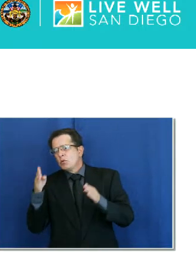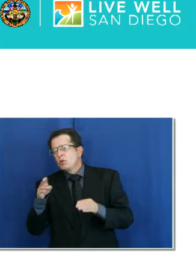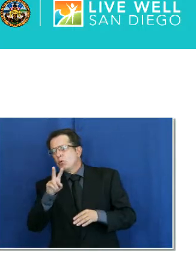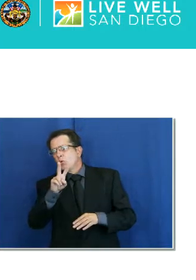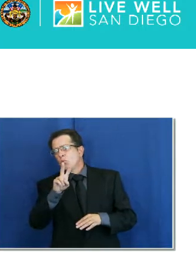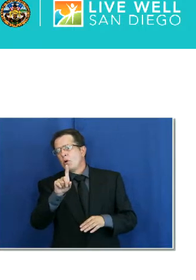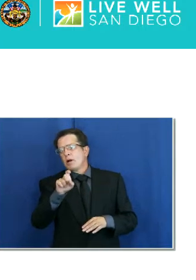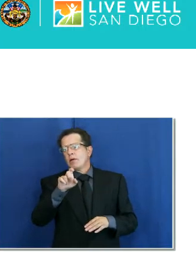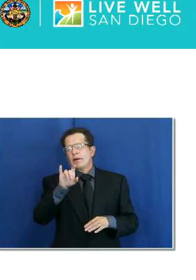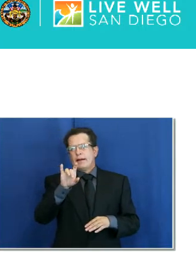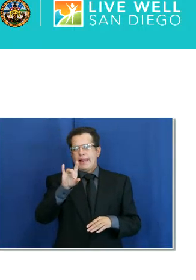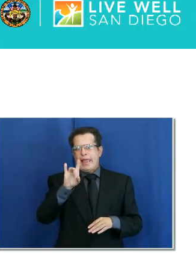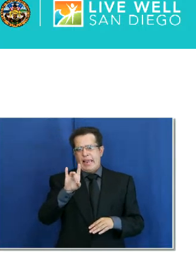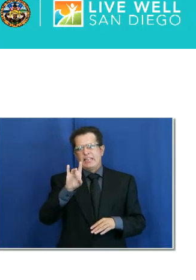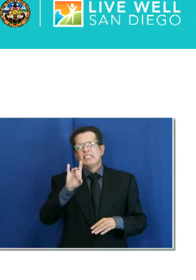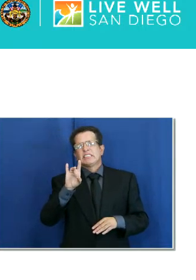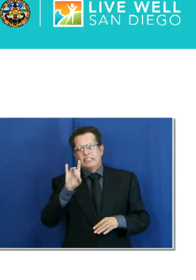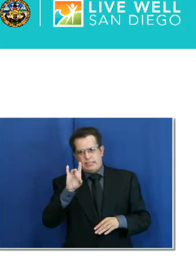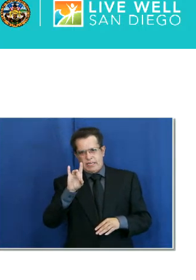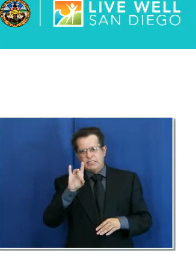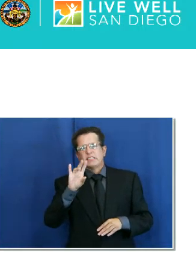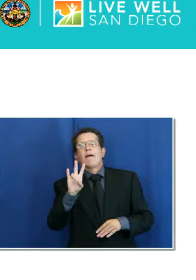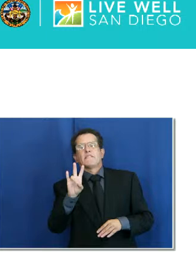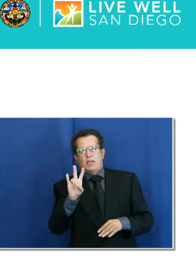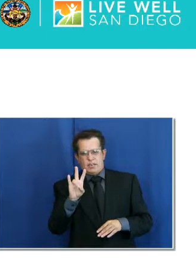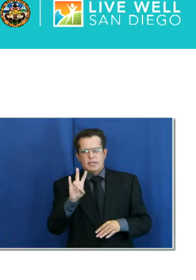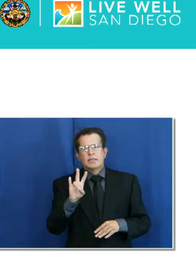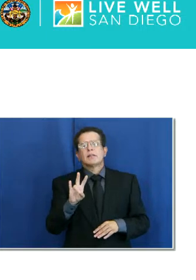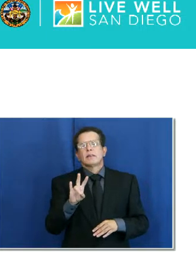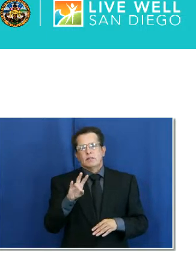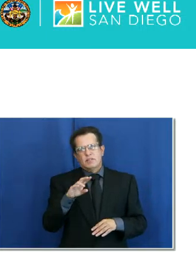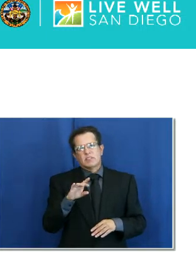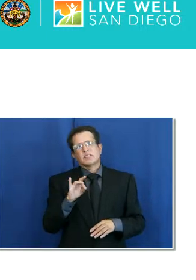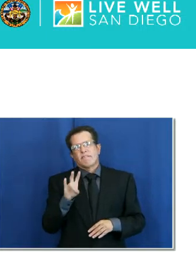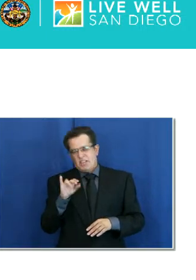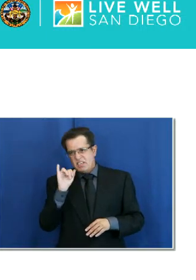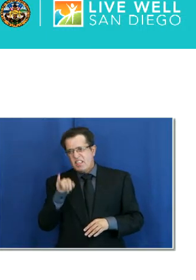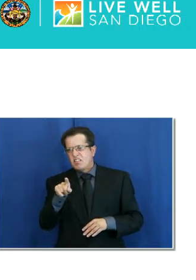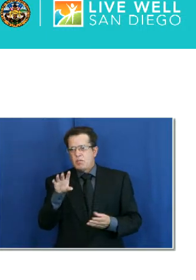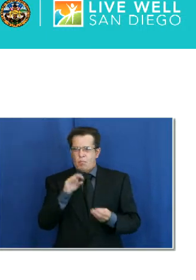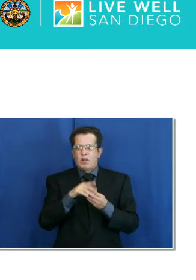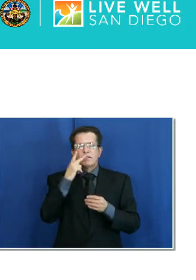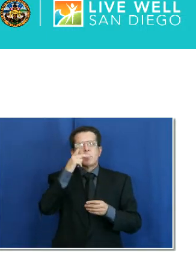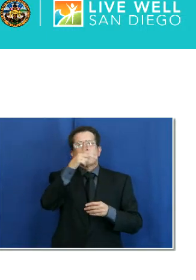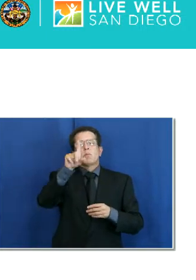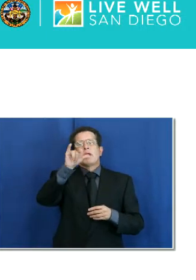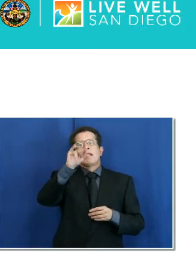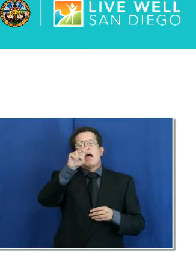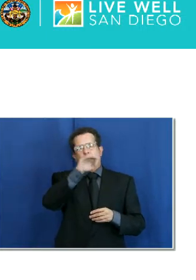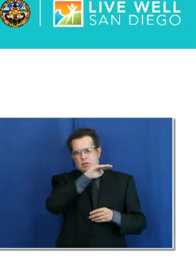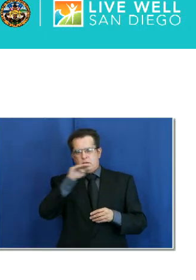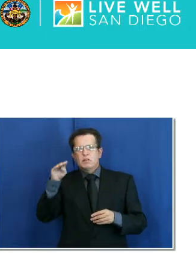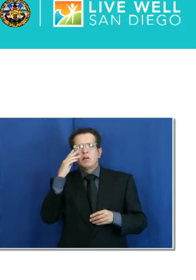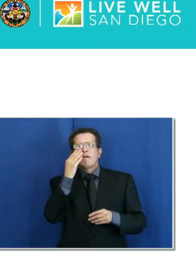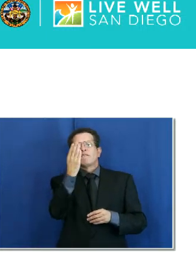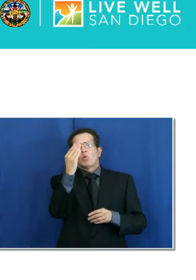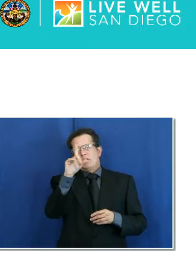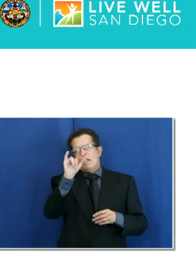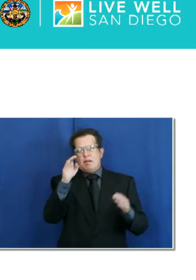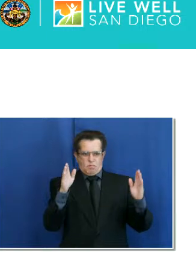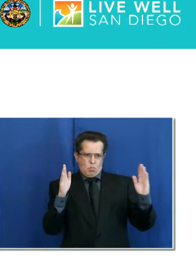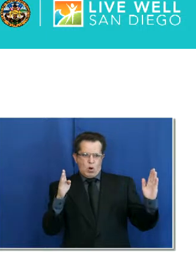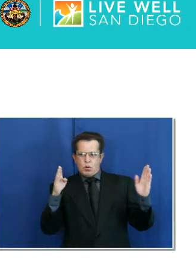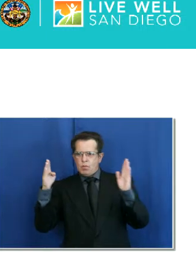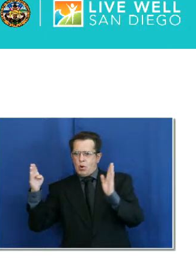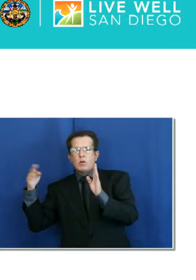today's 7,351 for a 3% percentage of positive. Again, the purple line there representing our 14-day rolling average of percentage